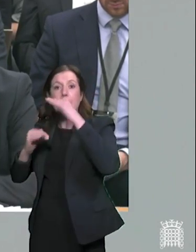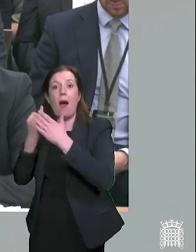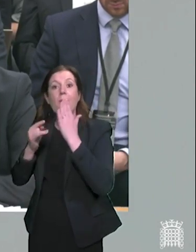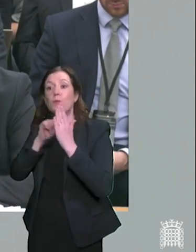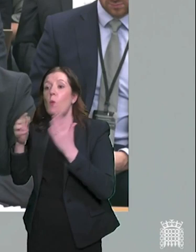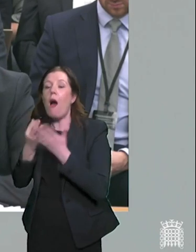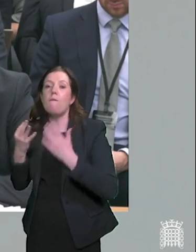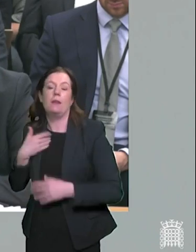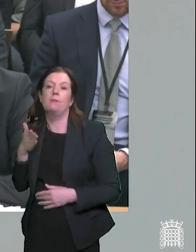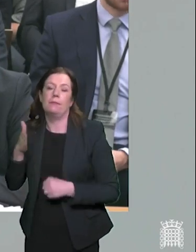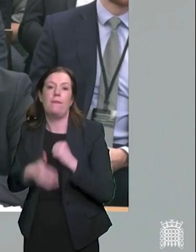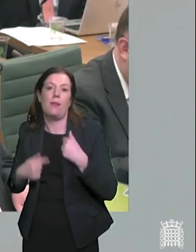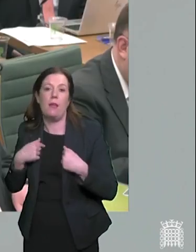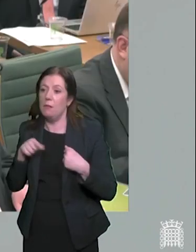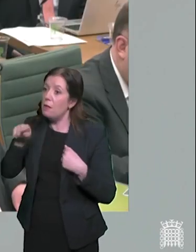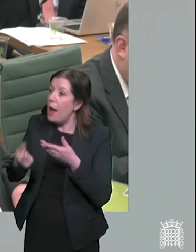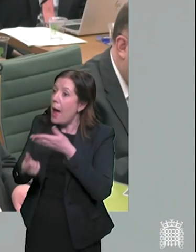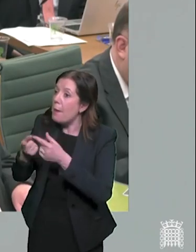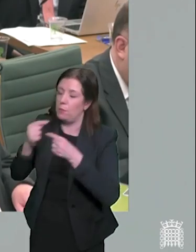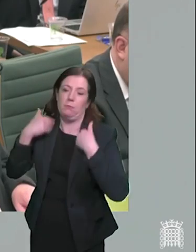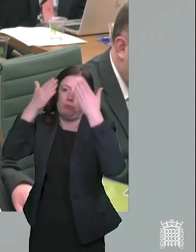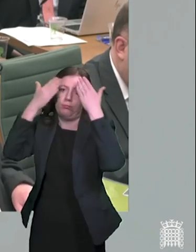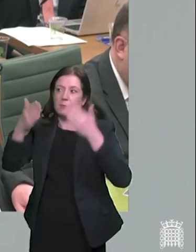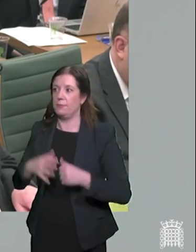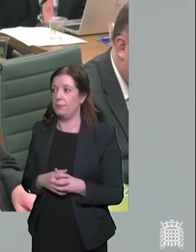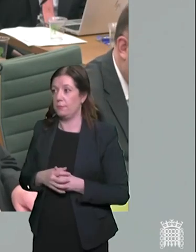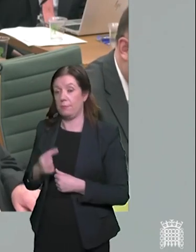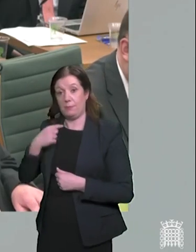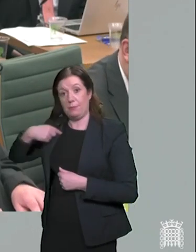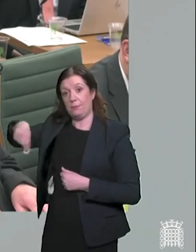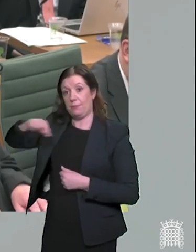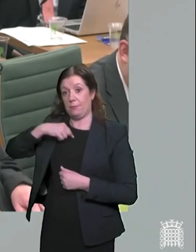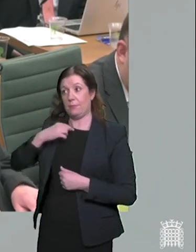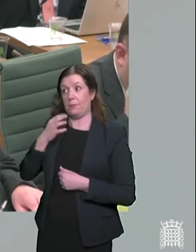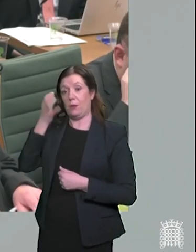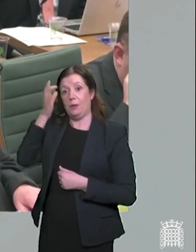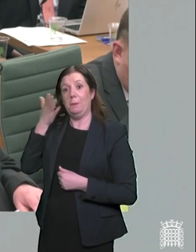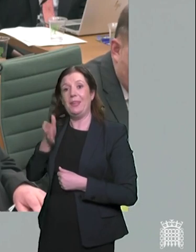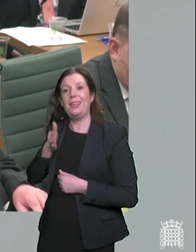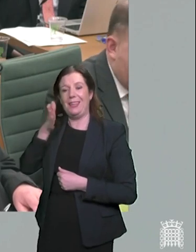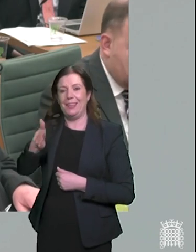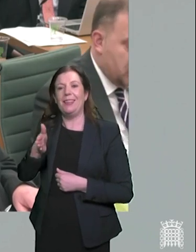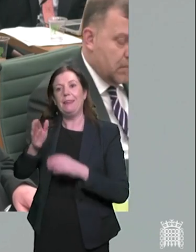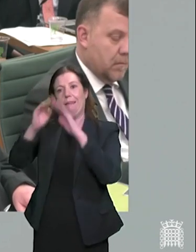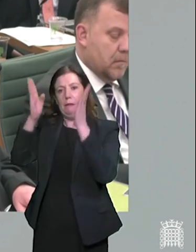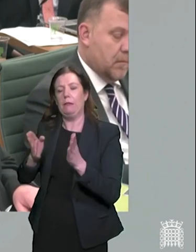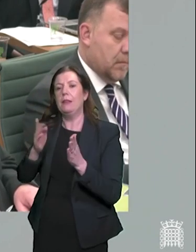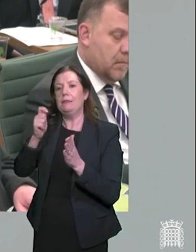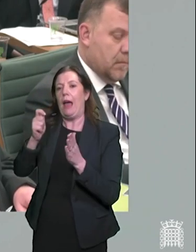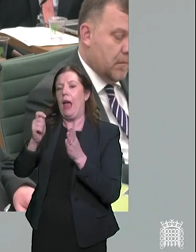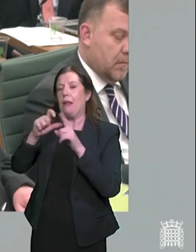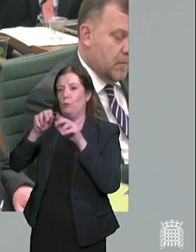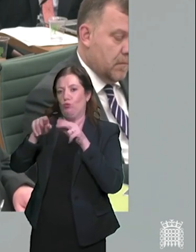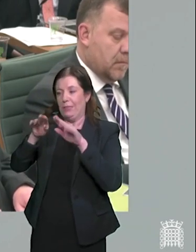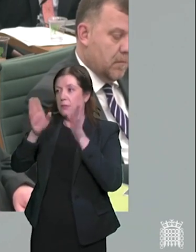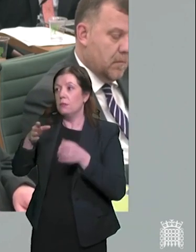of it. Okay, thank you. We conducted, the Privileges Committee conducted a visit to 10 Downing Street, as you know.